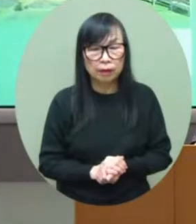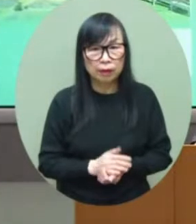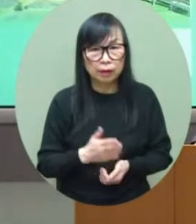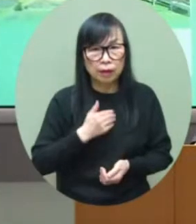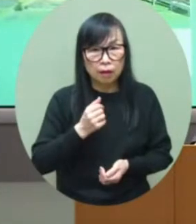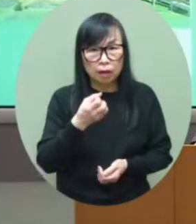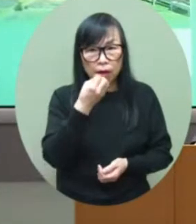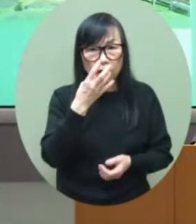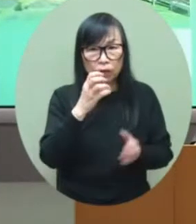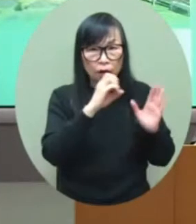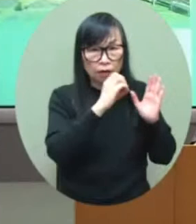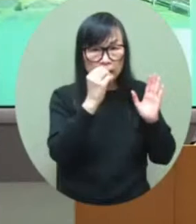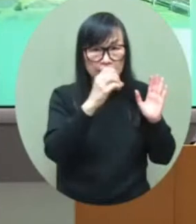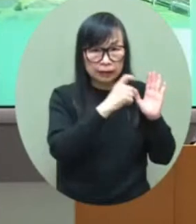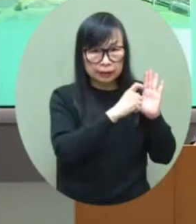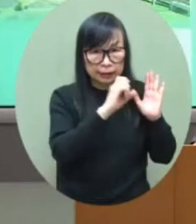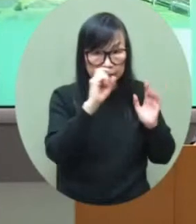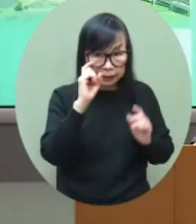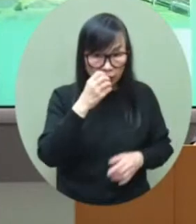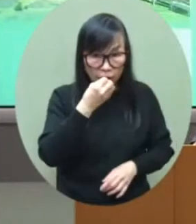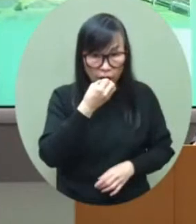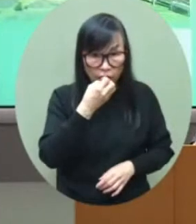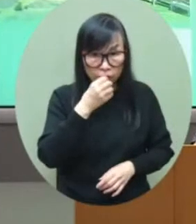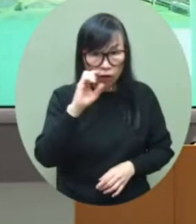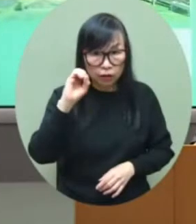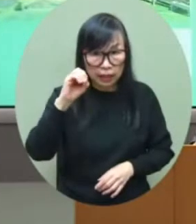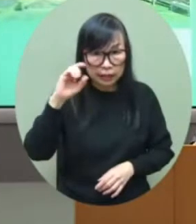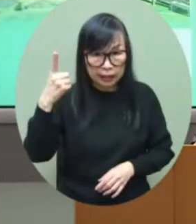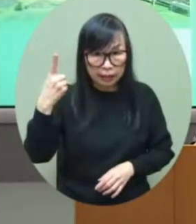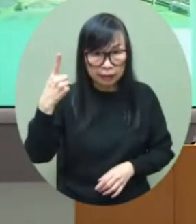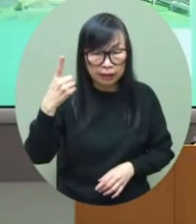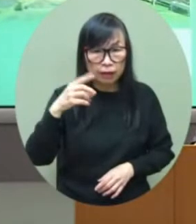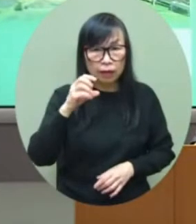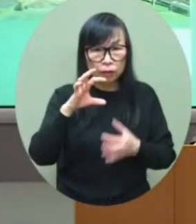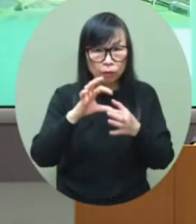white. I'm from Hong Kong 01.